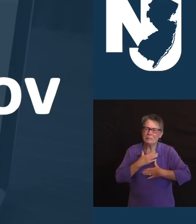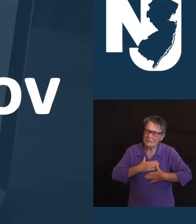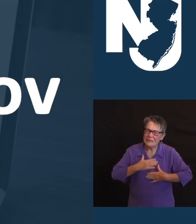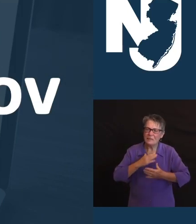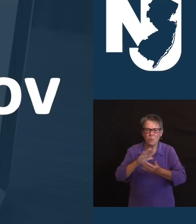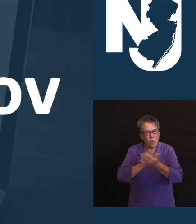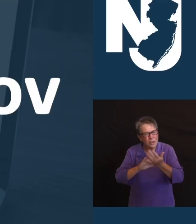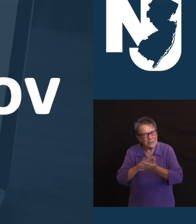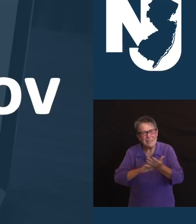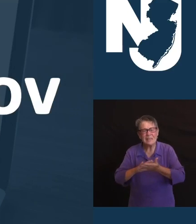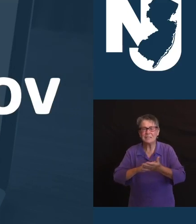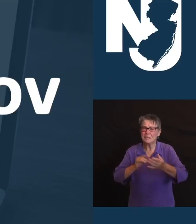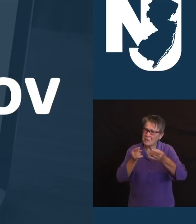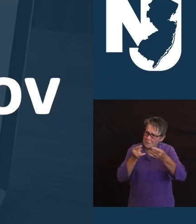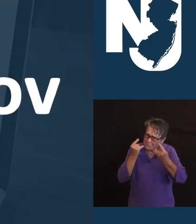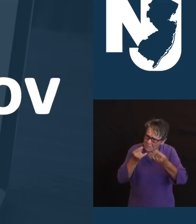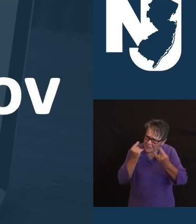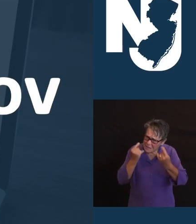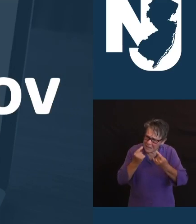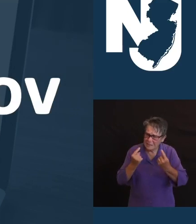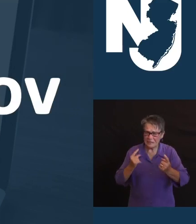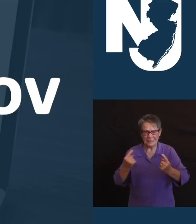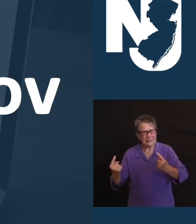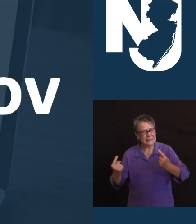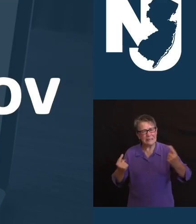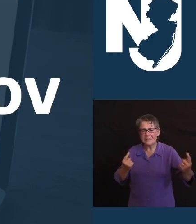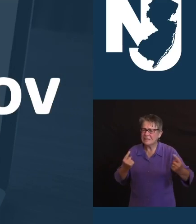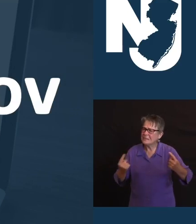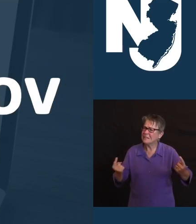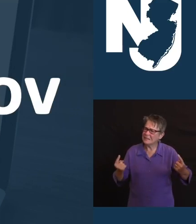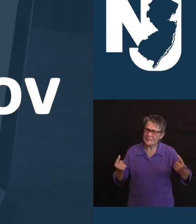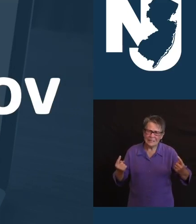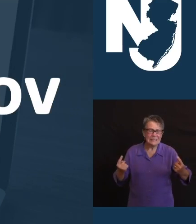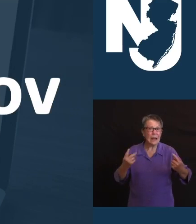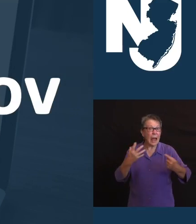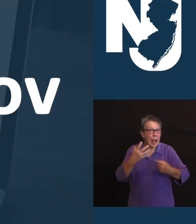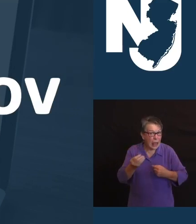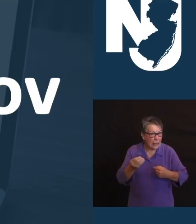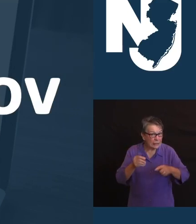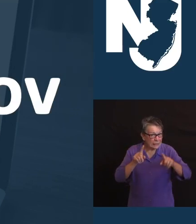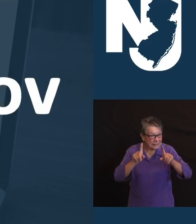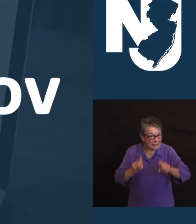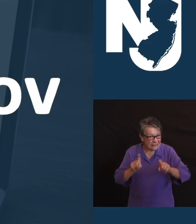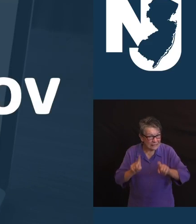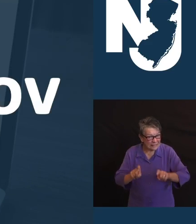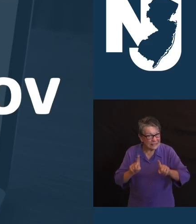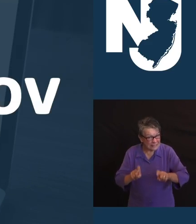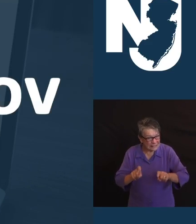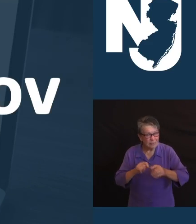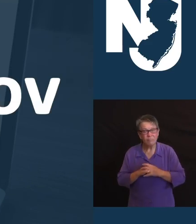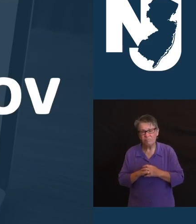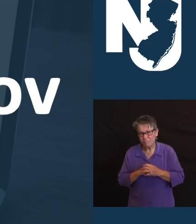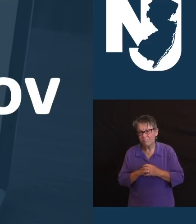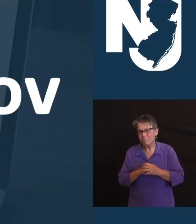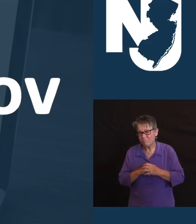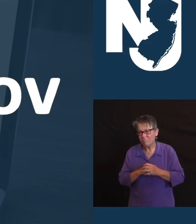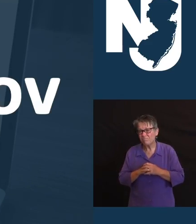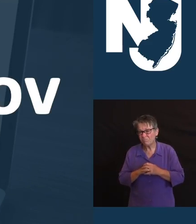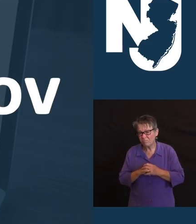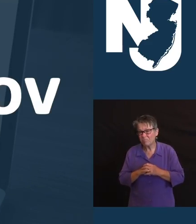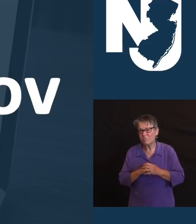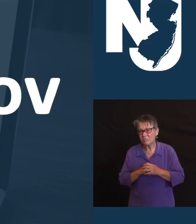get tested. We cannot let up. Now finally for today, let's meet another of the entrepreneurs who's partnered with the